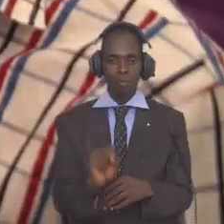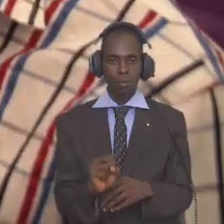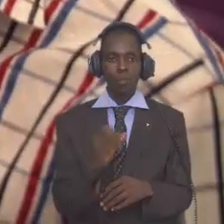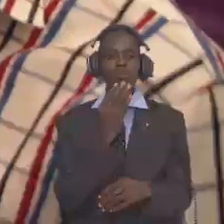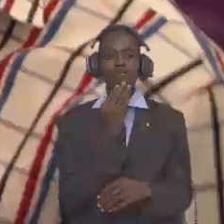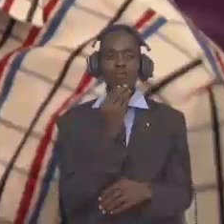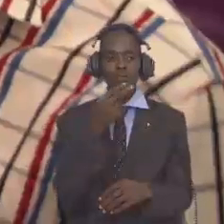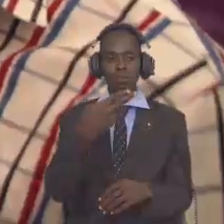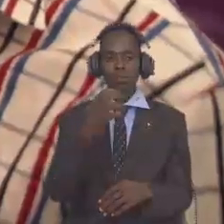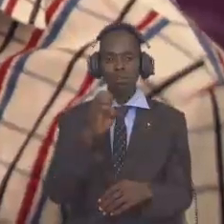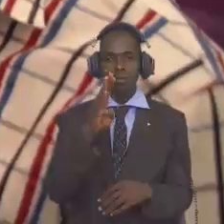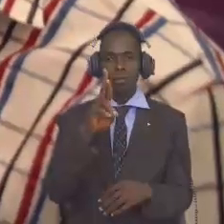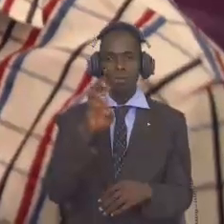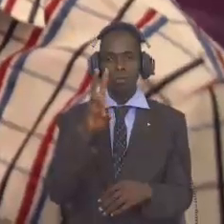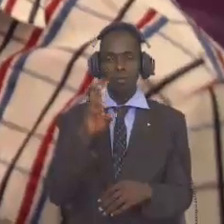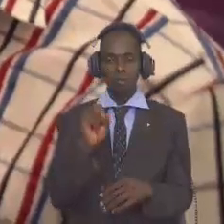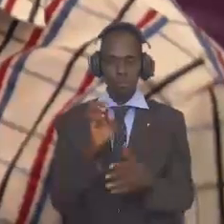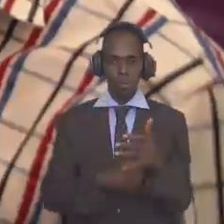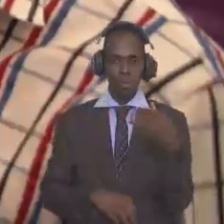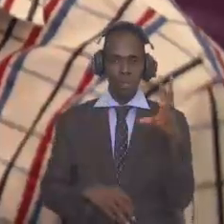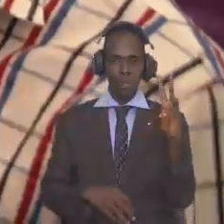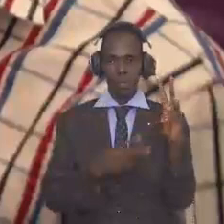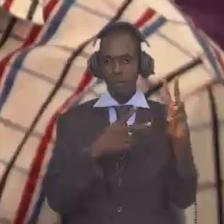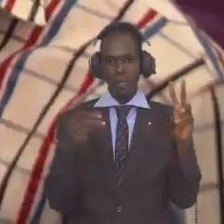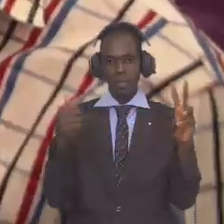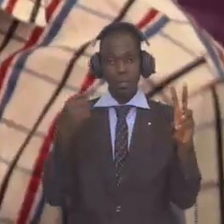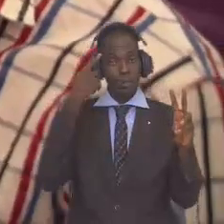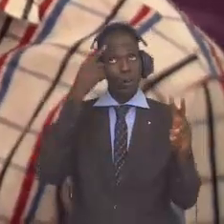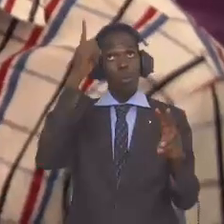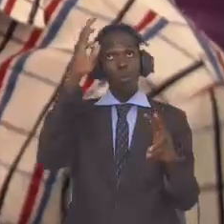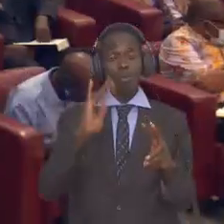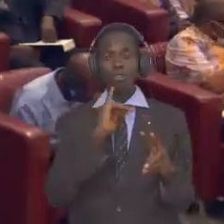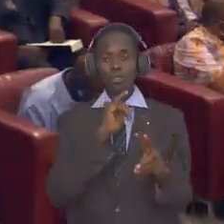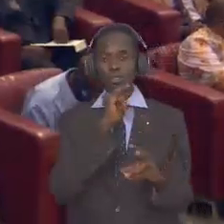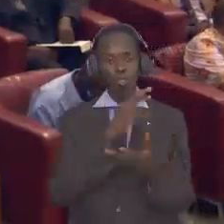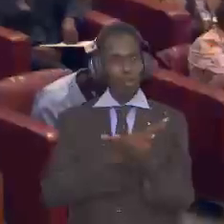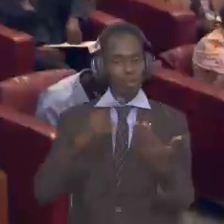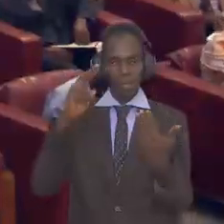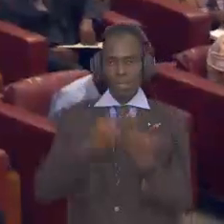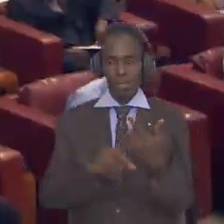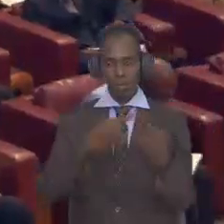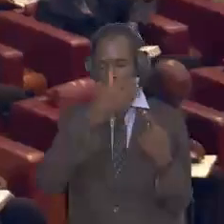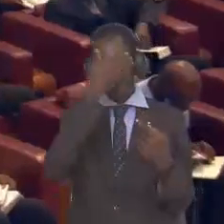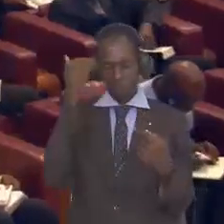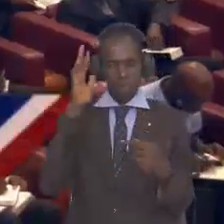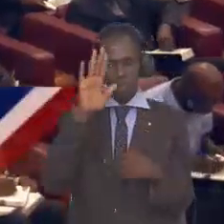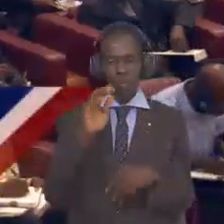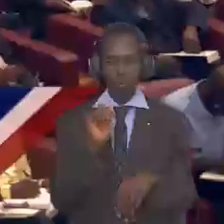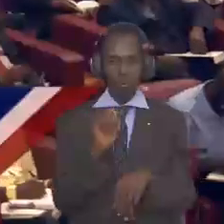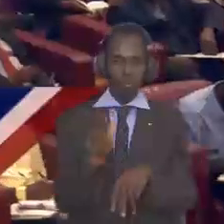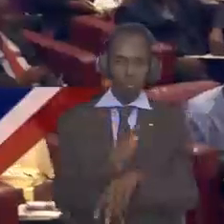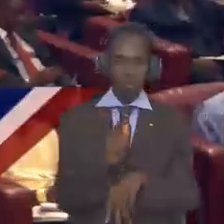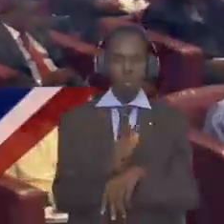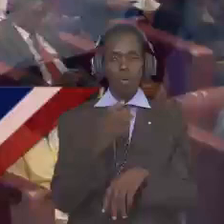Hebrews chapter 6. I'm reading from verse 10. For God is not unrighteous to forget your work and labor of love,